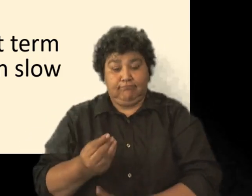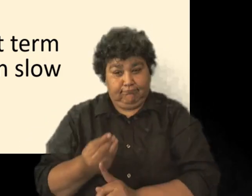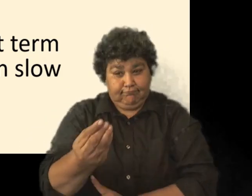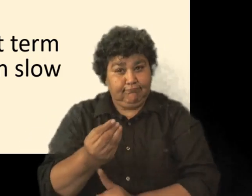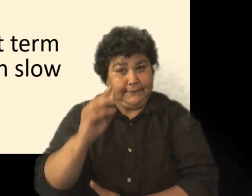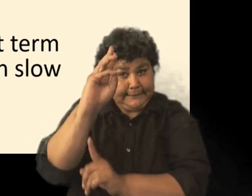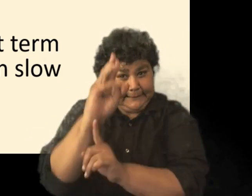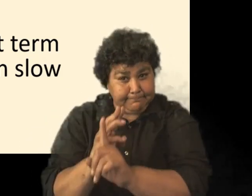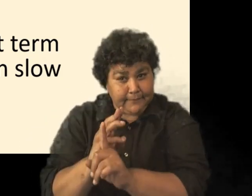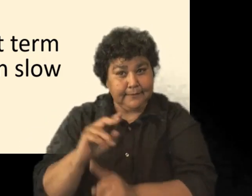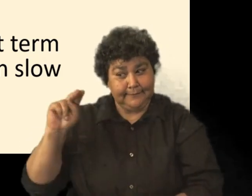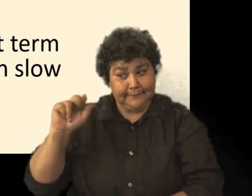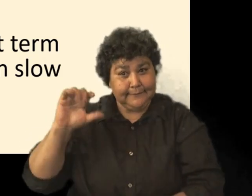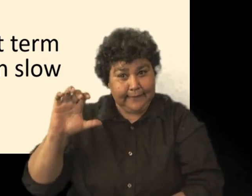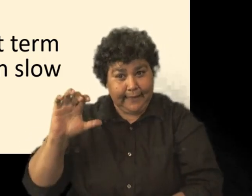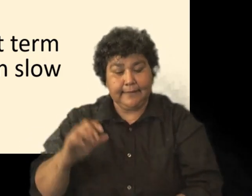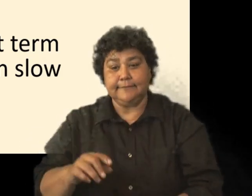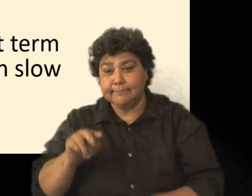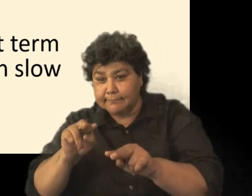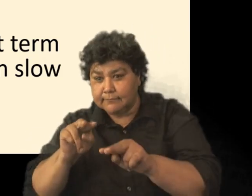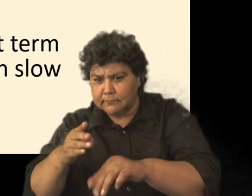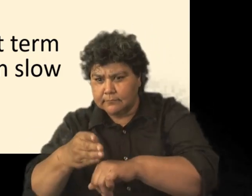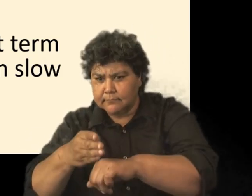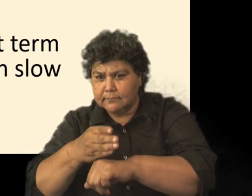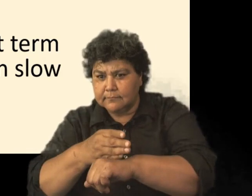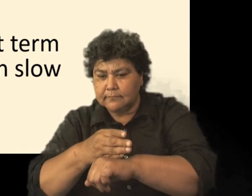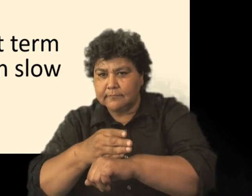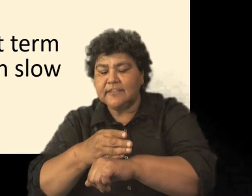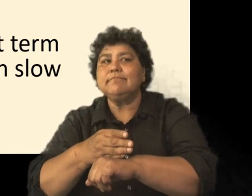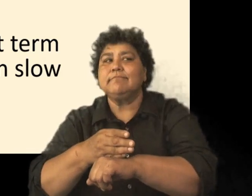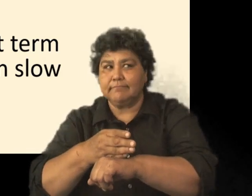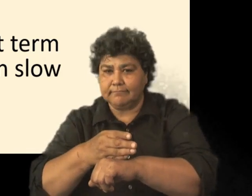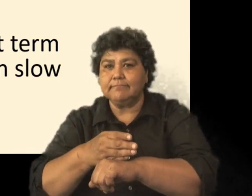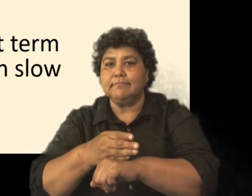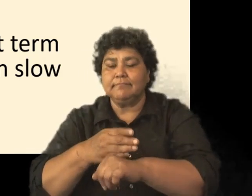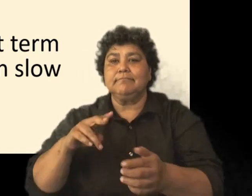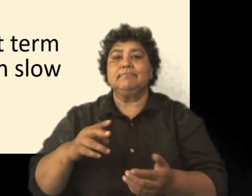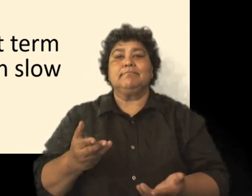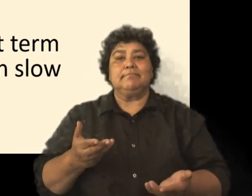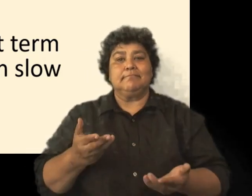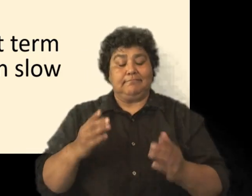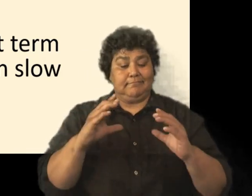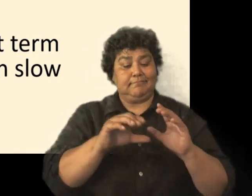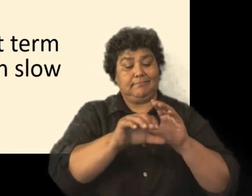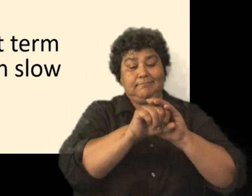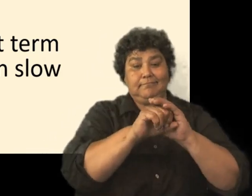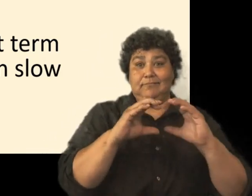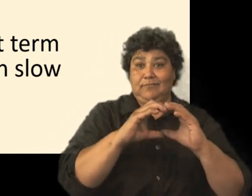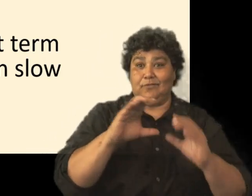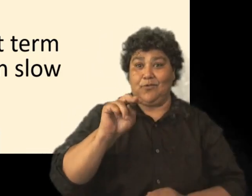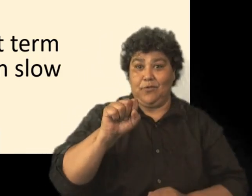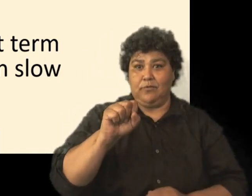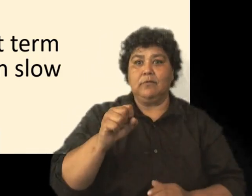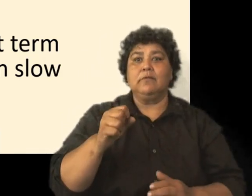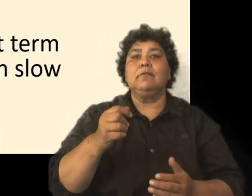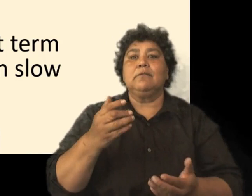during 6 months of treatment with this dose suggests the possibility that the cones might be benefiting from reduction